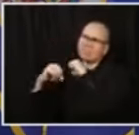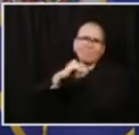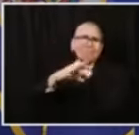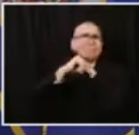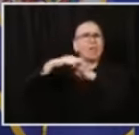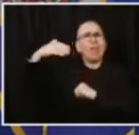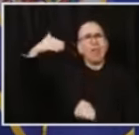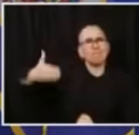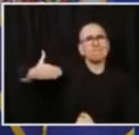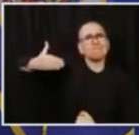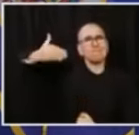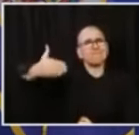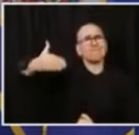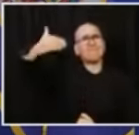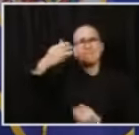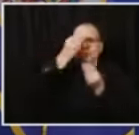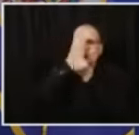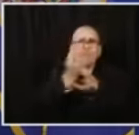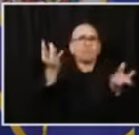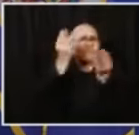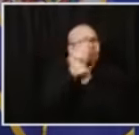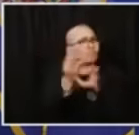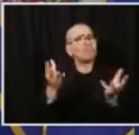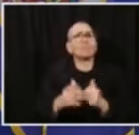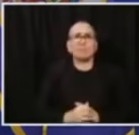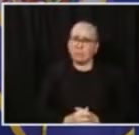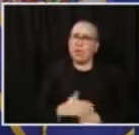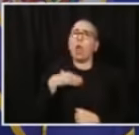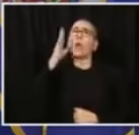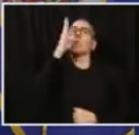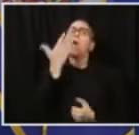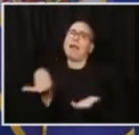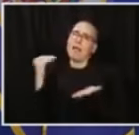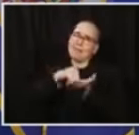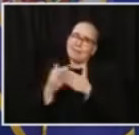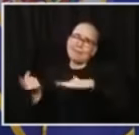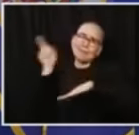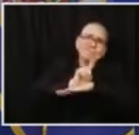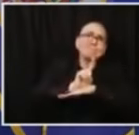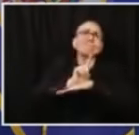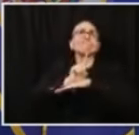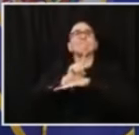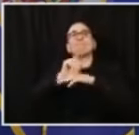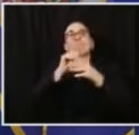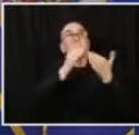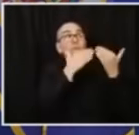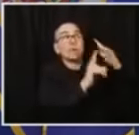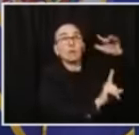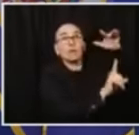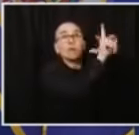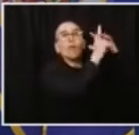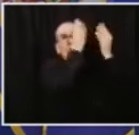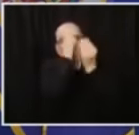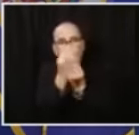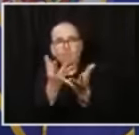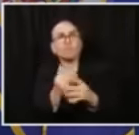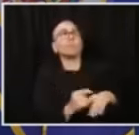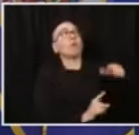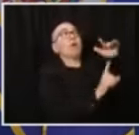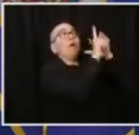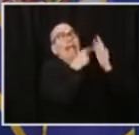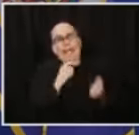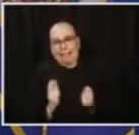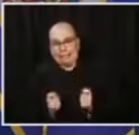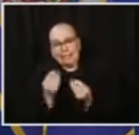transparent as possible, to come back in front of you and to adjust this plan as needed as the situation dictates, to make sure that every Minnesotan's health